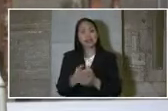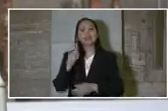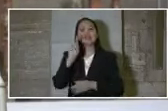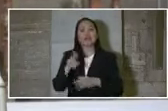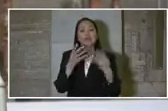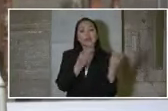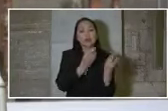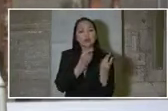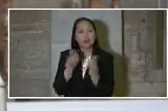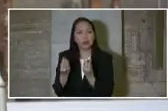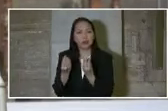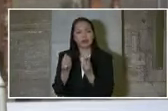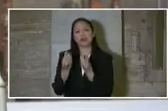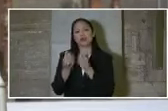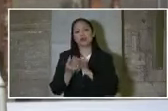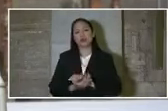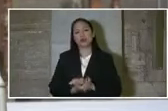done,